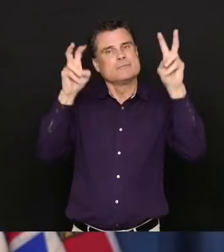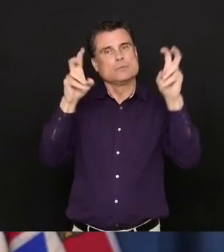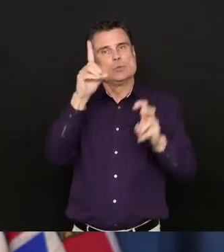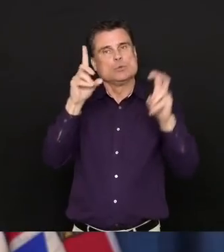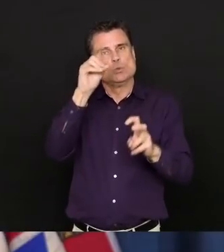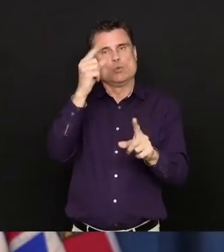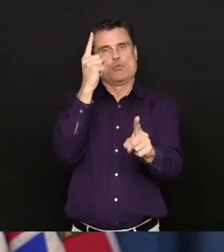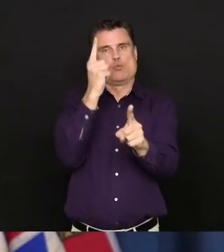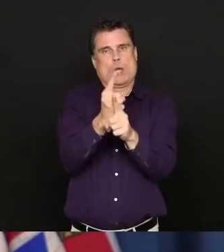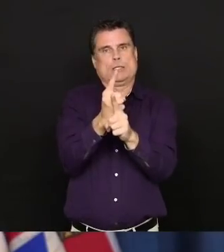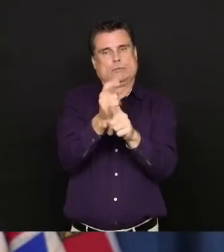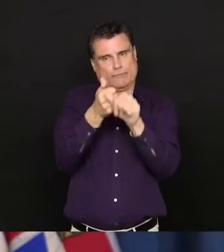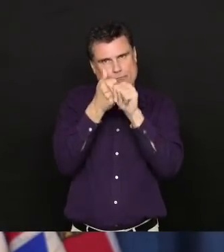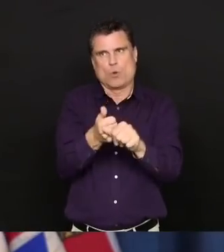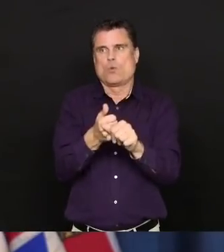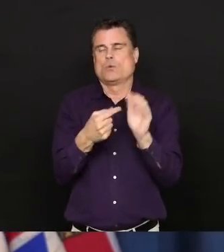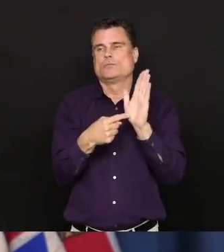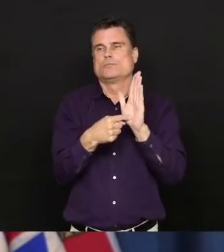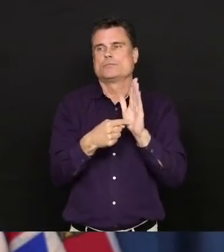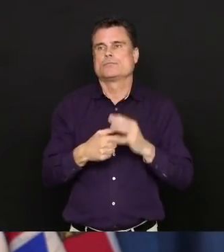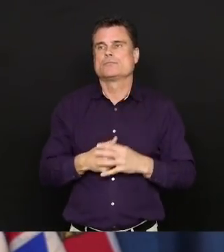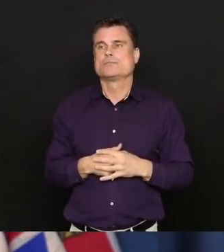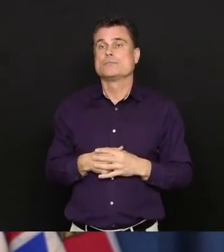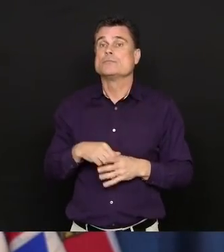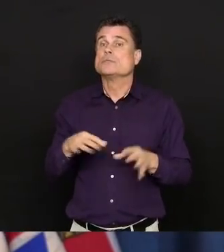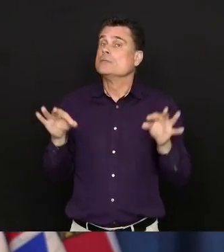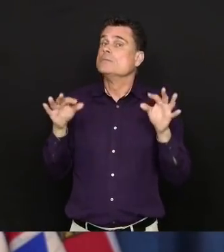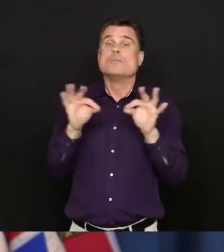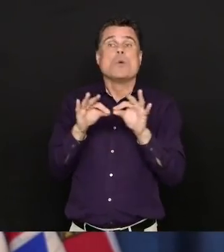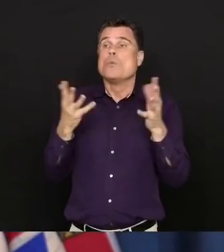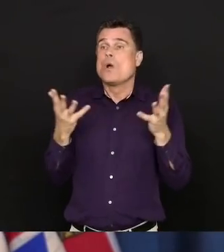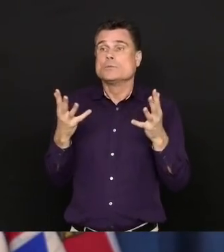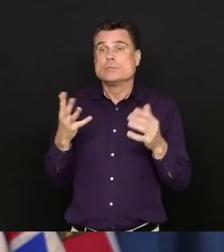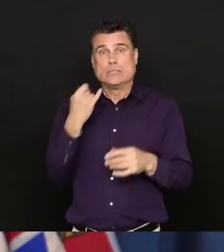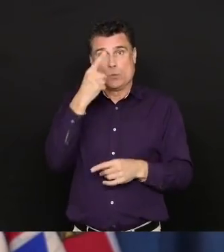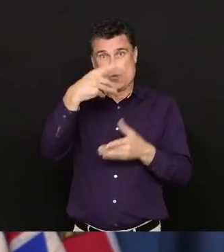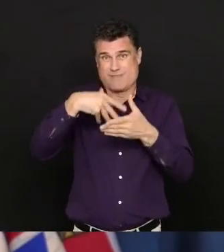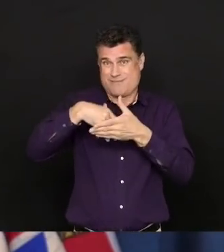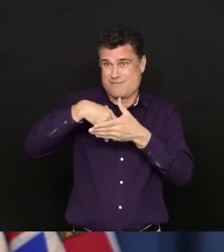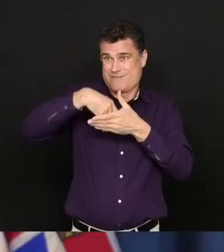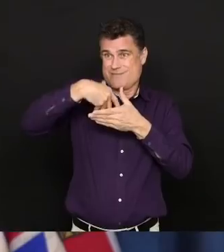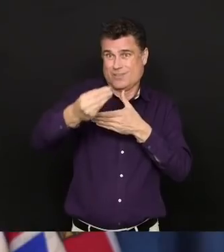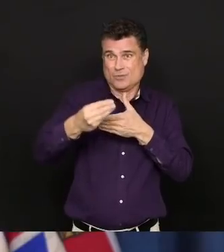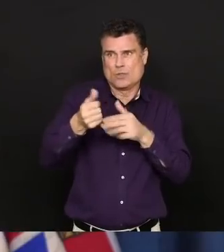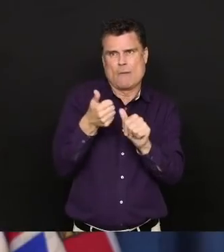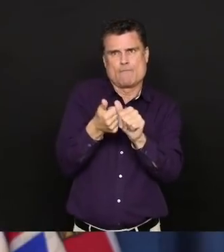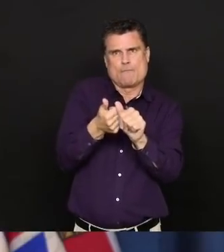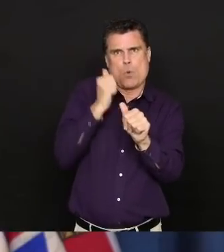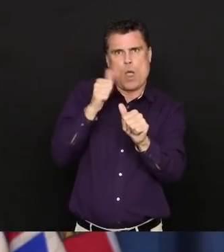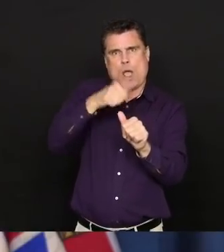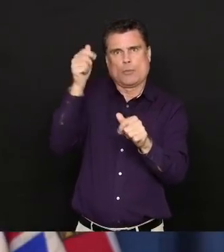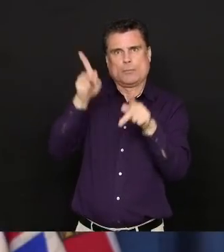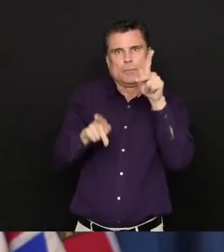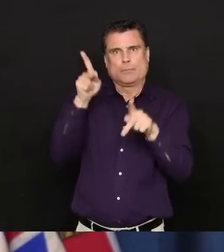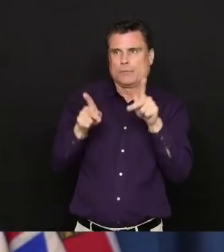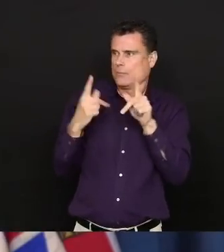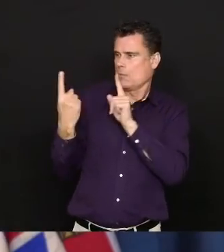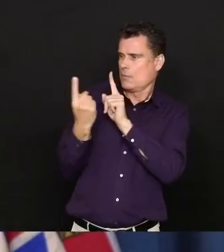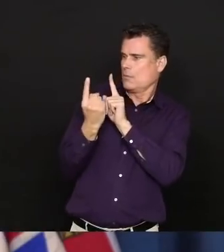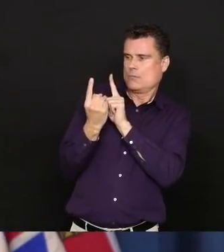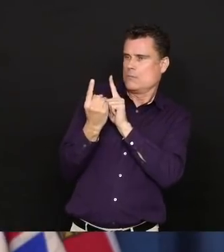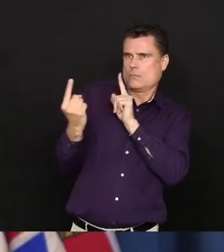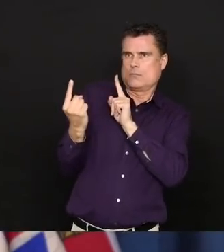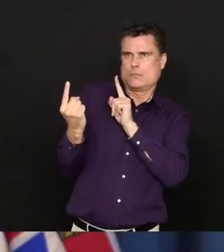apart from each other. But we also need to make sure that we're not having people over at home and making those chains of